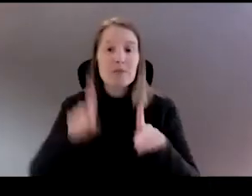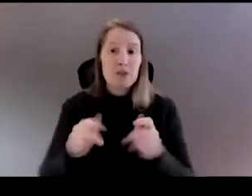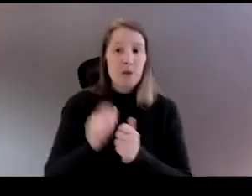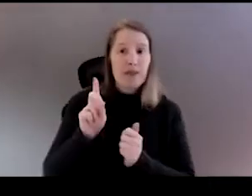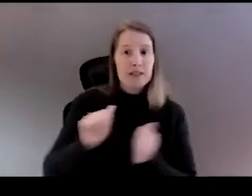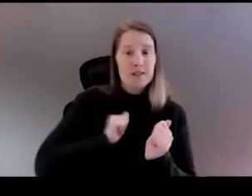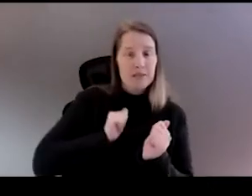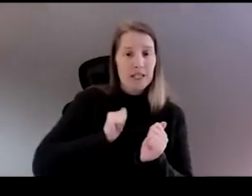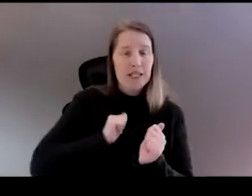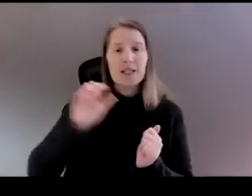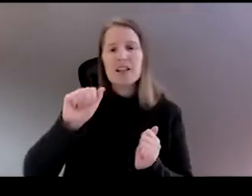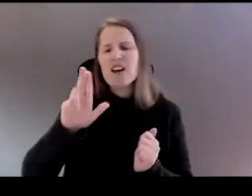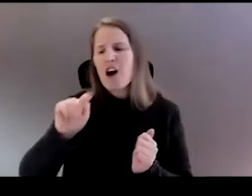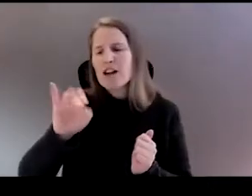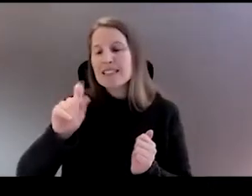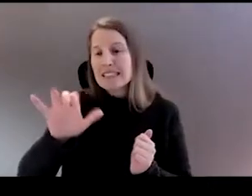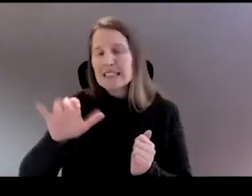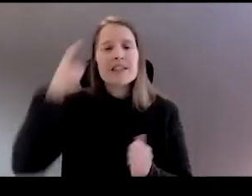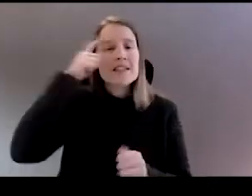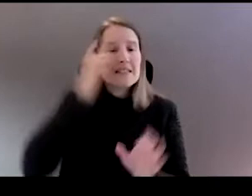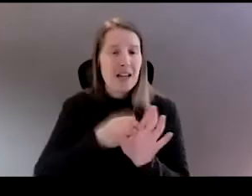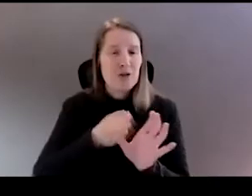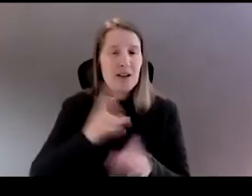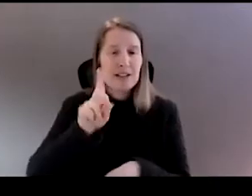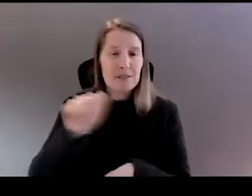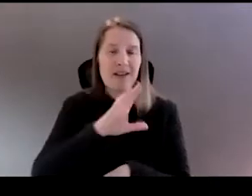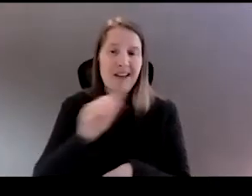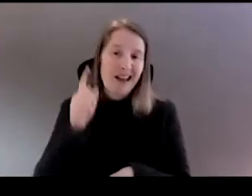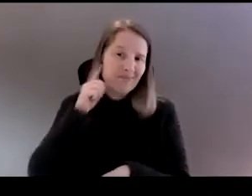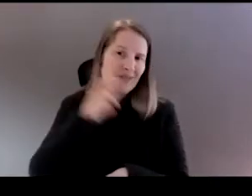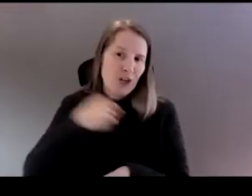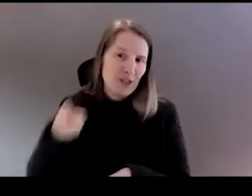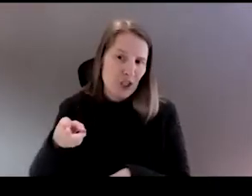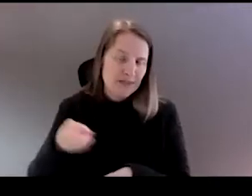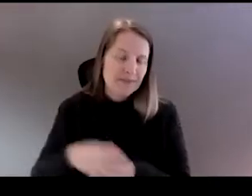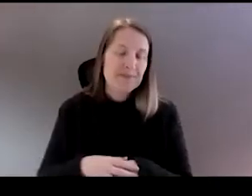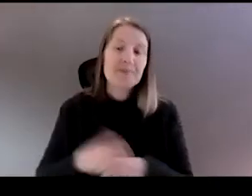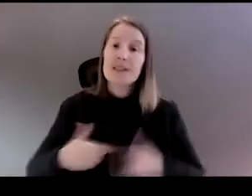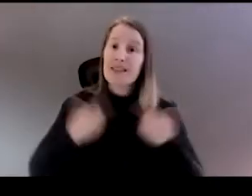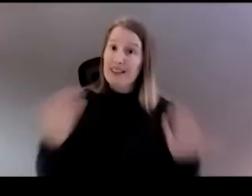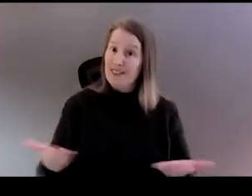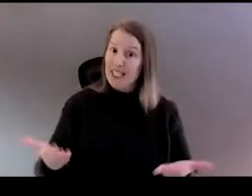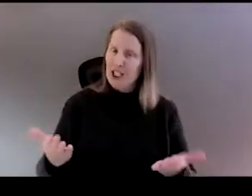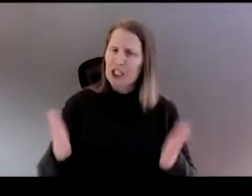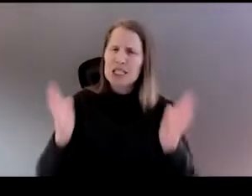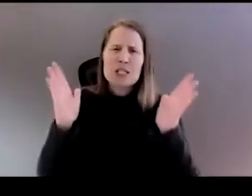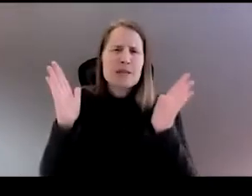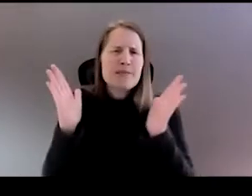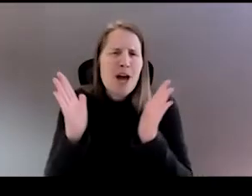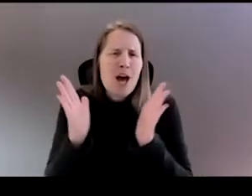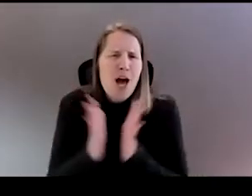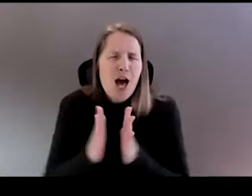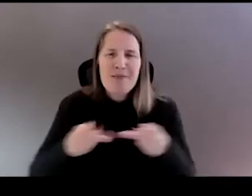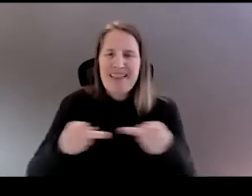I have a psychiatric disability, and I'm hard of hearing. I live here in a very tiny little place called Los